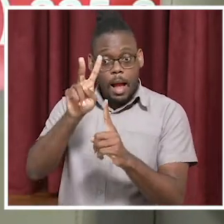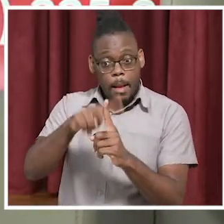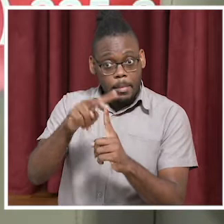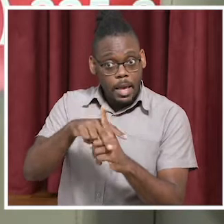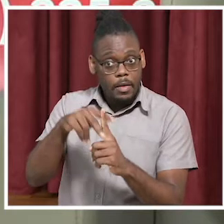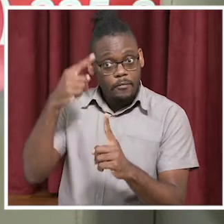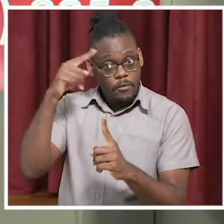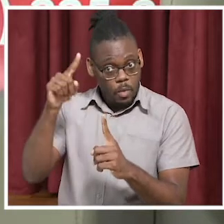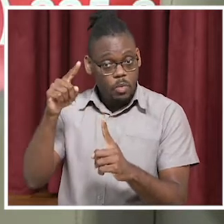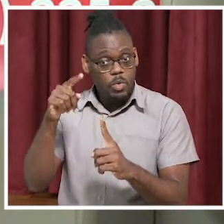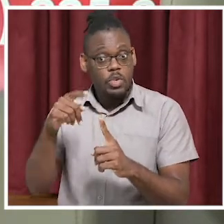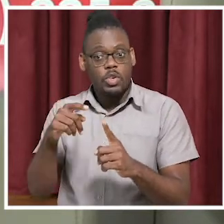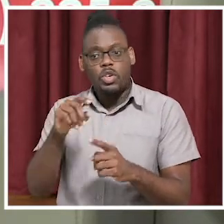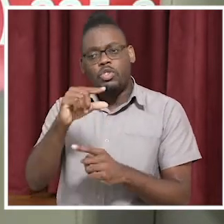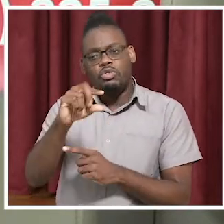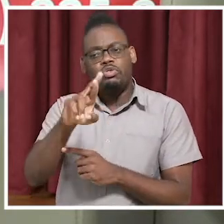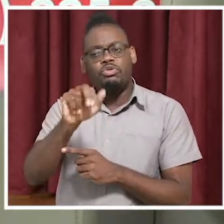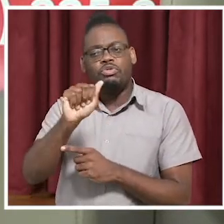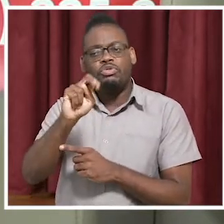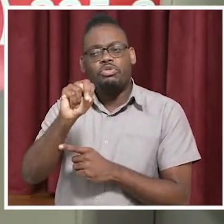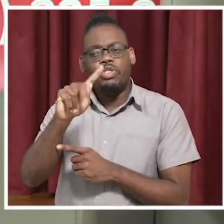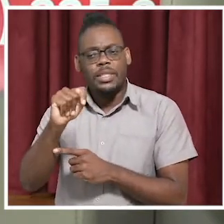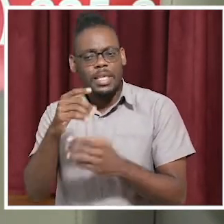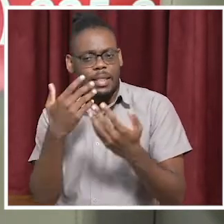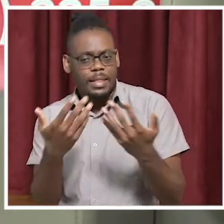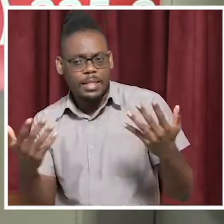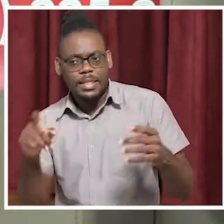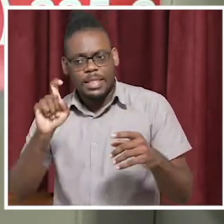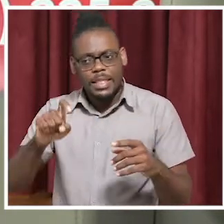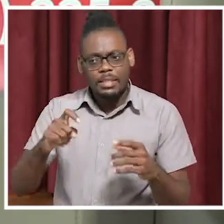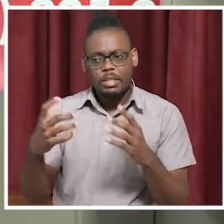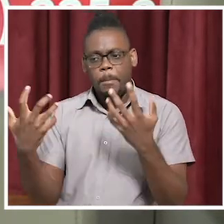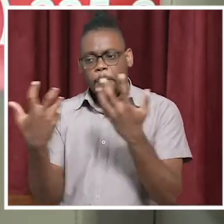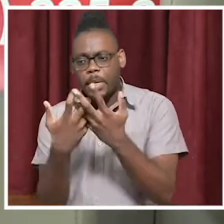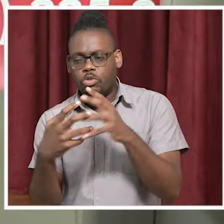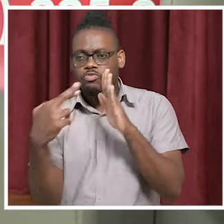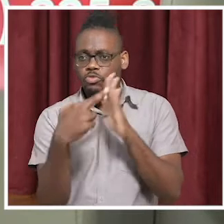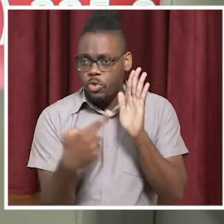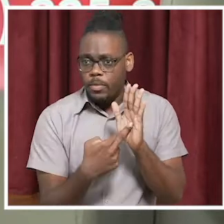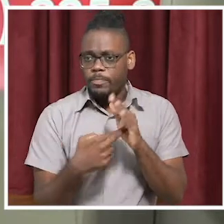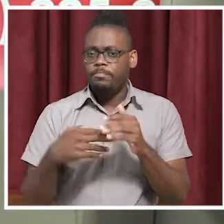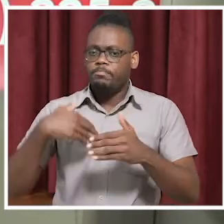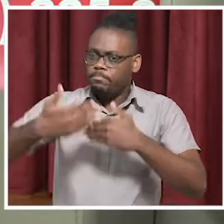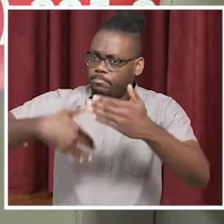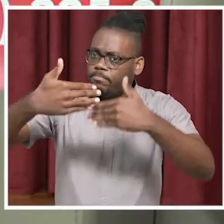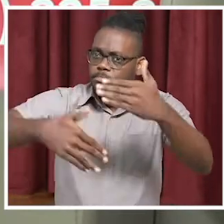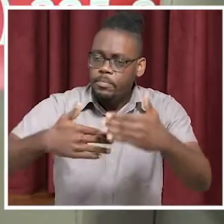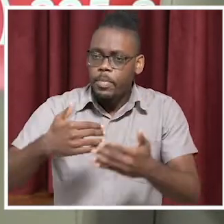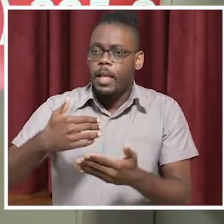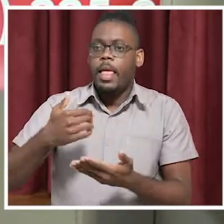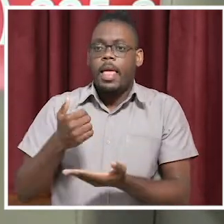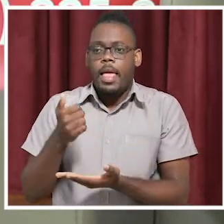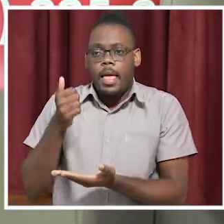Whether they meet that criteria, it is then determined. It goes through a process of approval by our board of